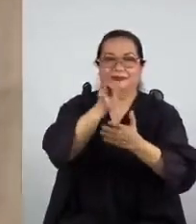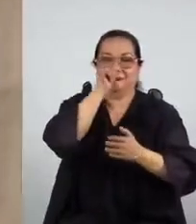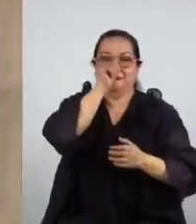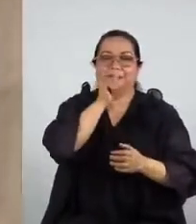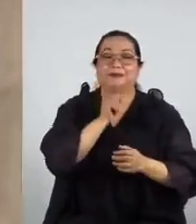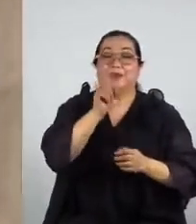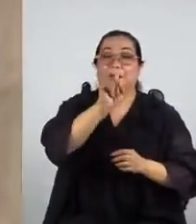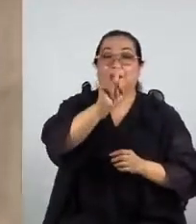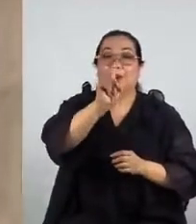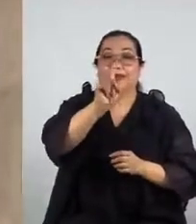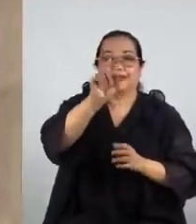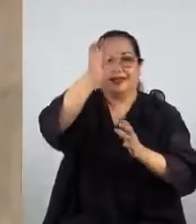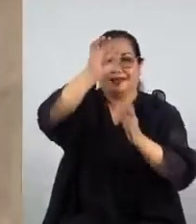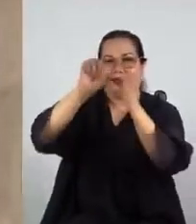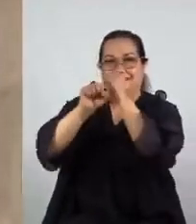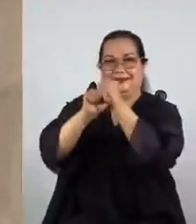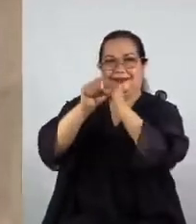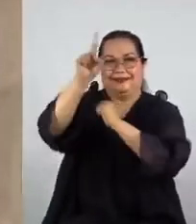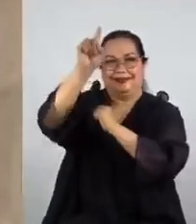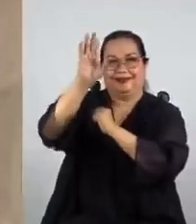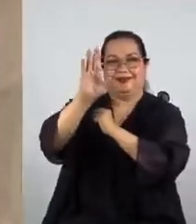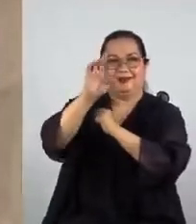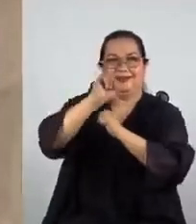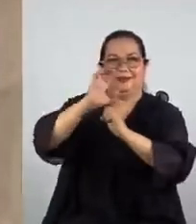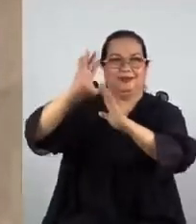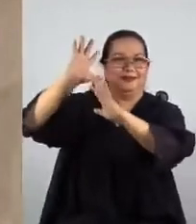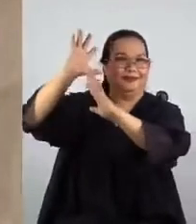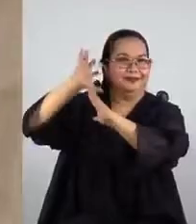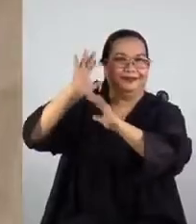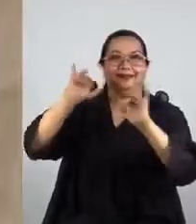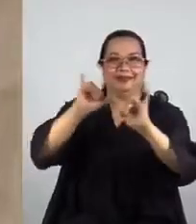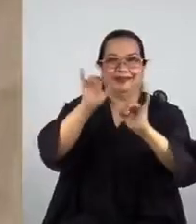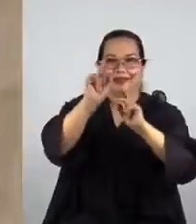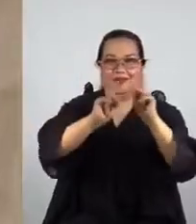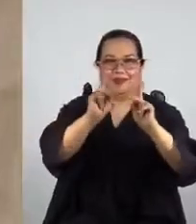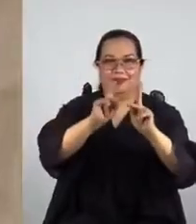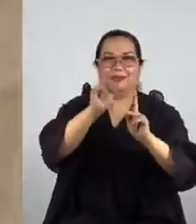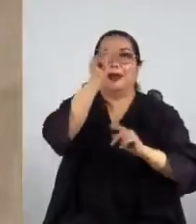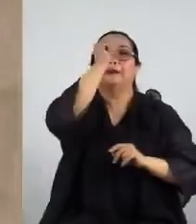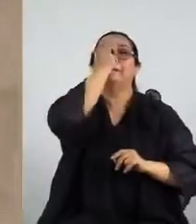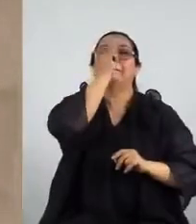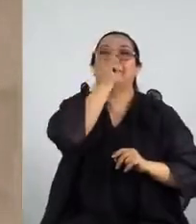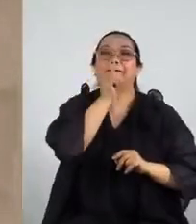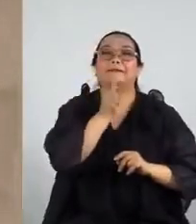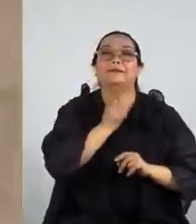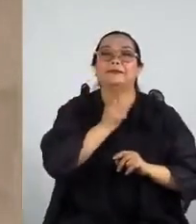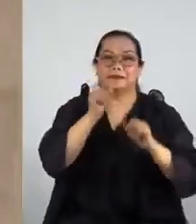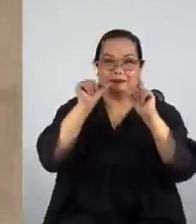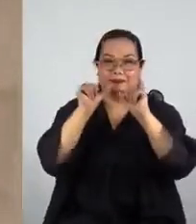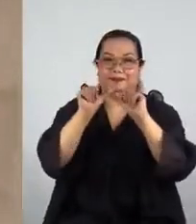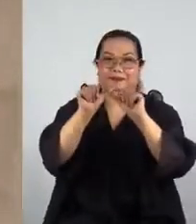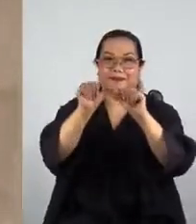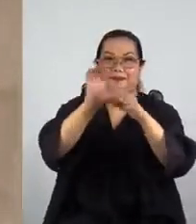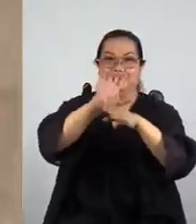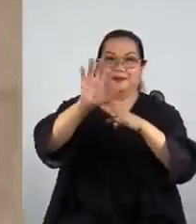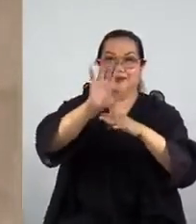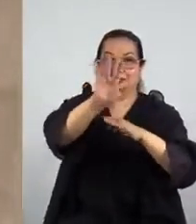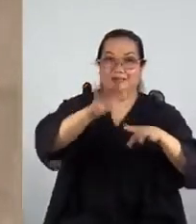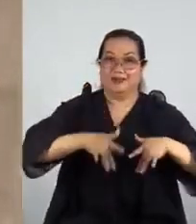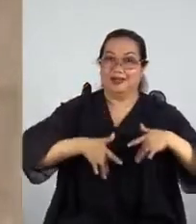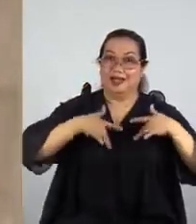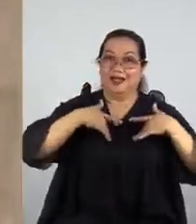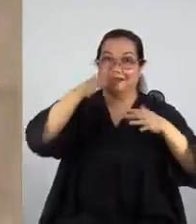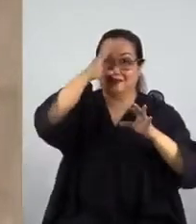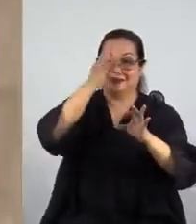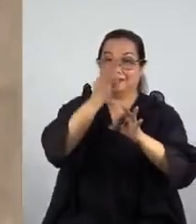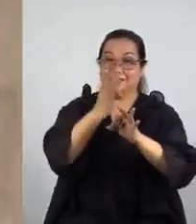God. Be like the saints of old. Endure and complete your lives of faith